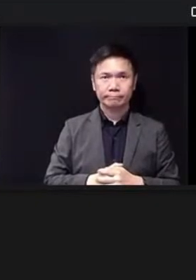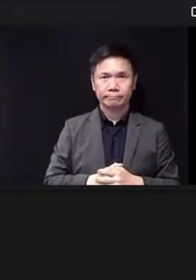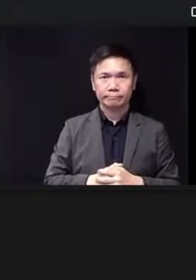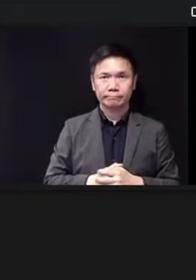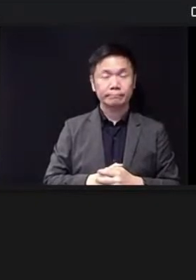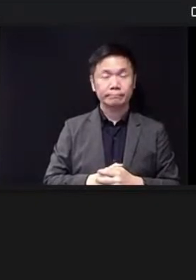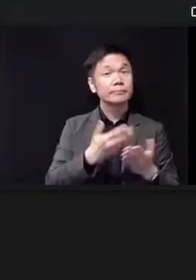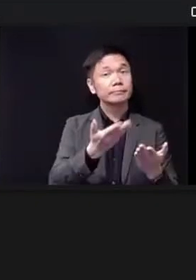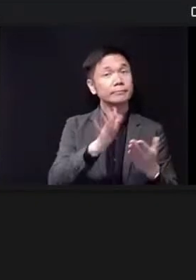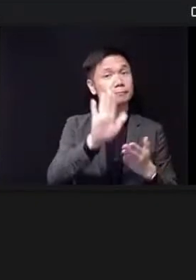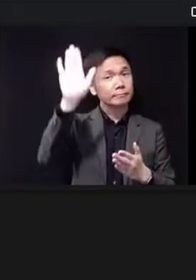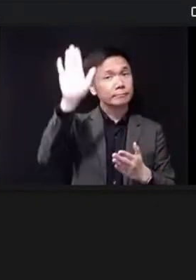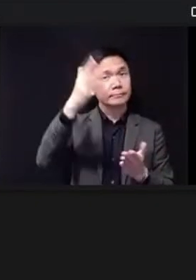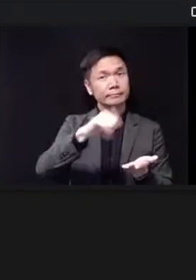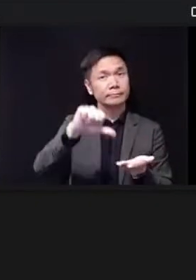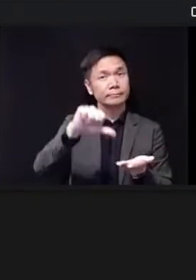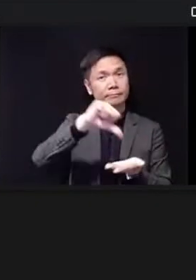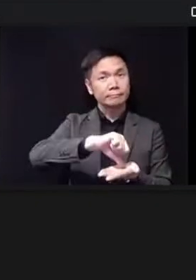from Iran?